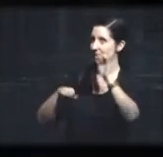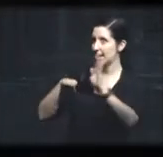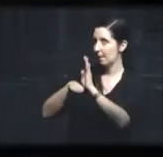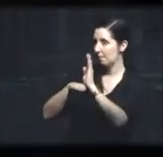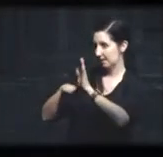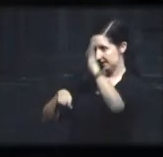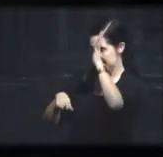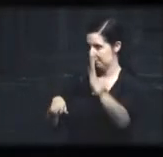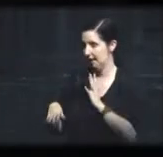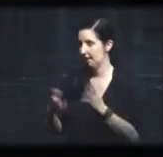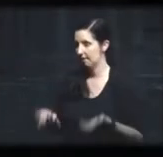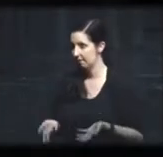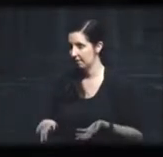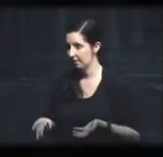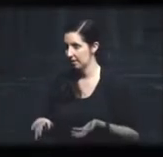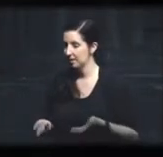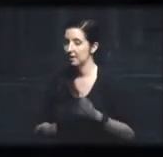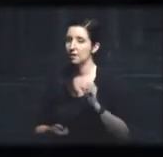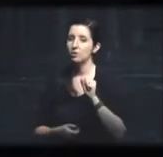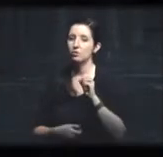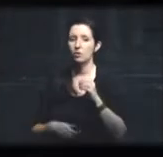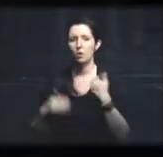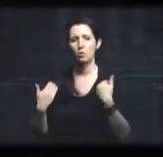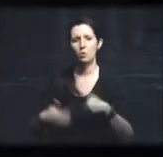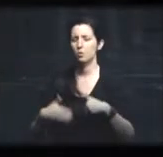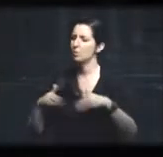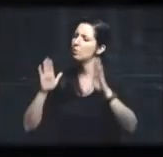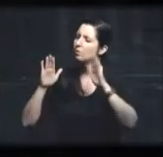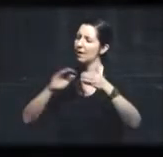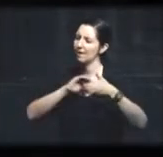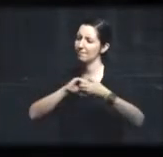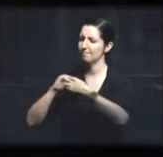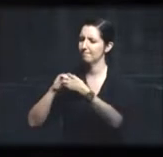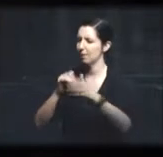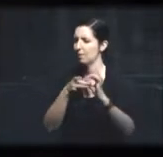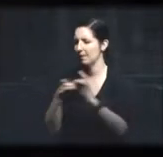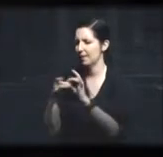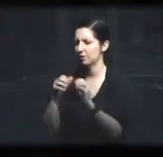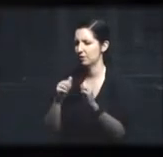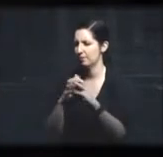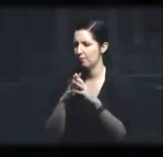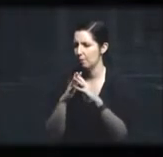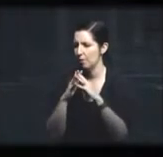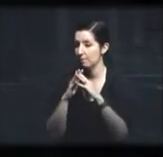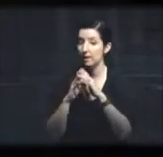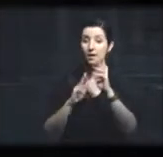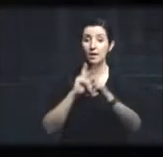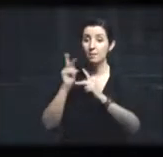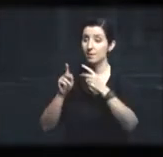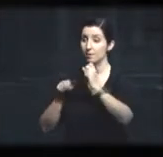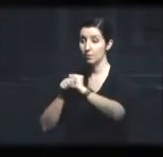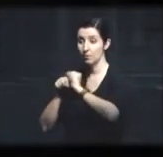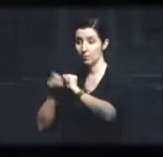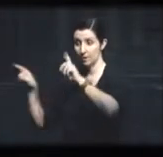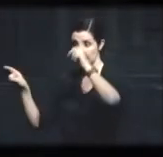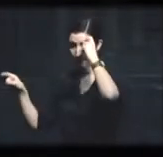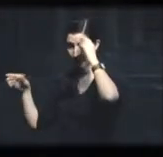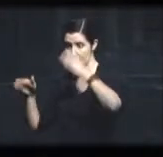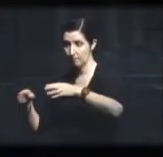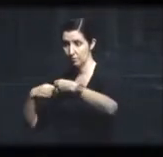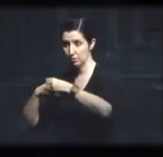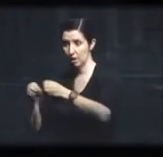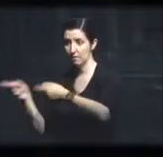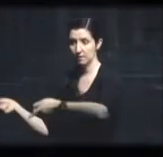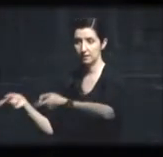shoulders with remarkable leaders. We had people from the governor's office, for example, down to look at the program. And